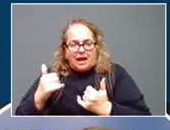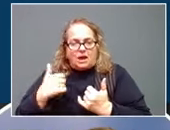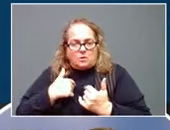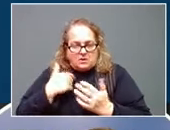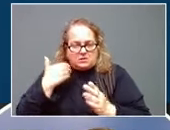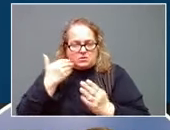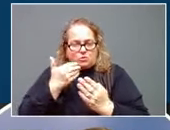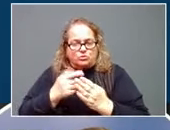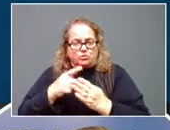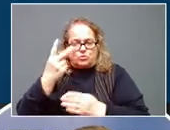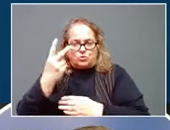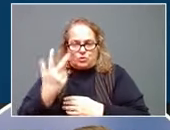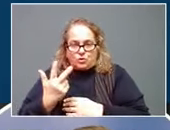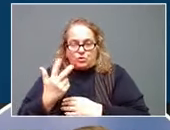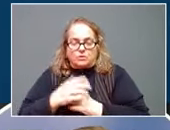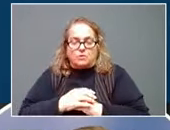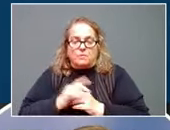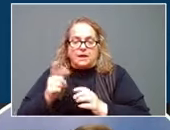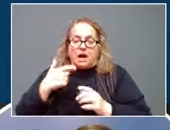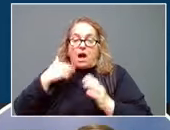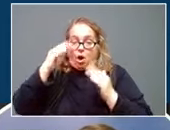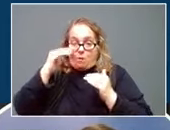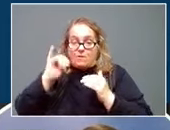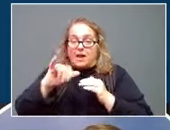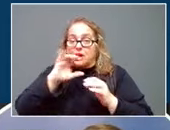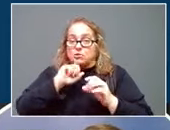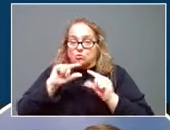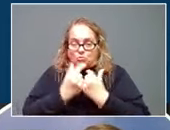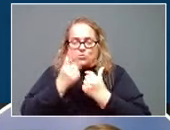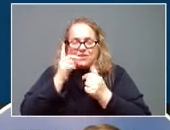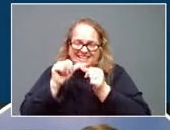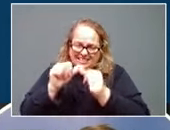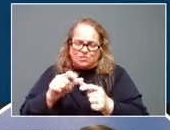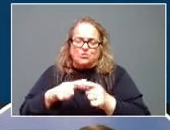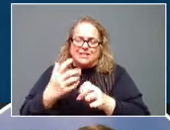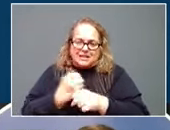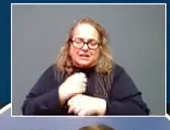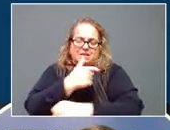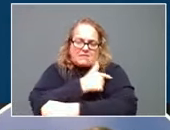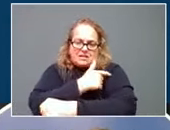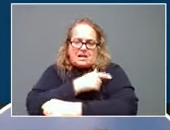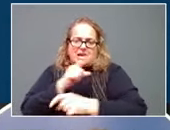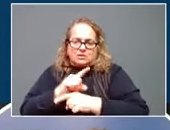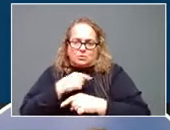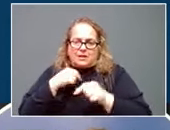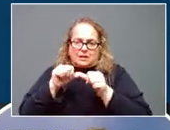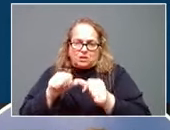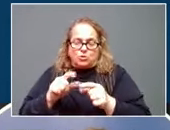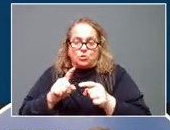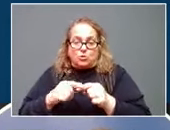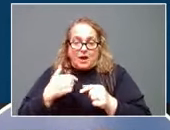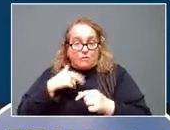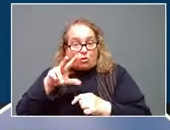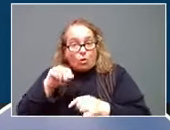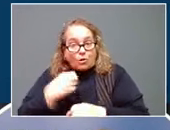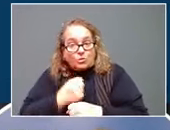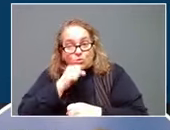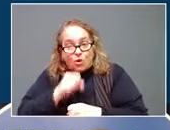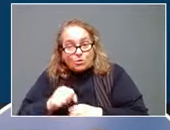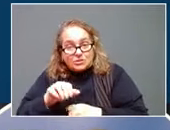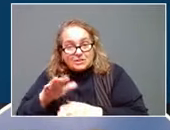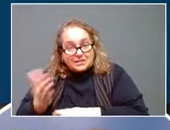2/3. But I hope that age group will continue to get vaccinated as we continue to lose 30-year-olds. Not as often as we